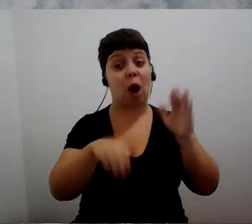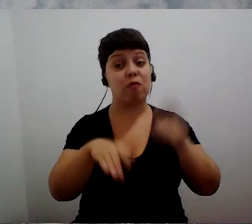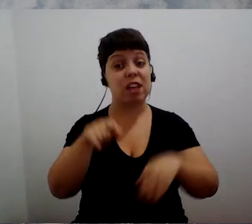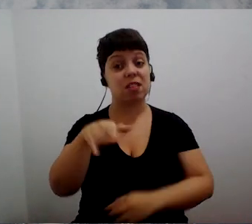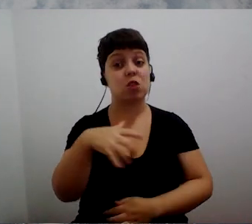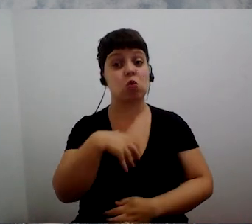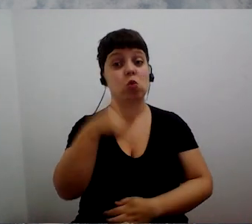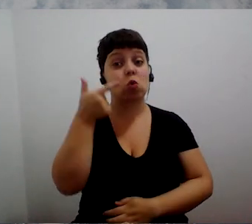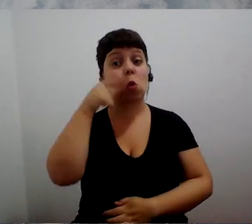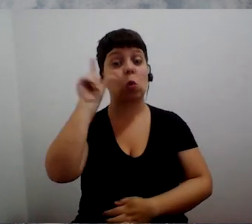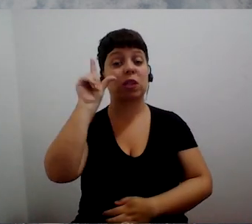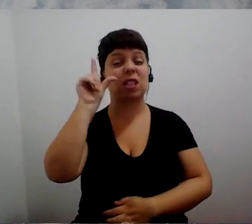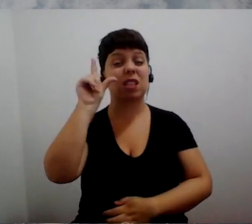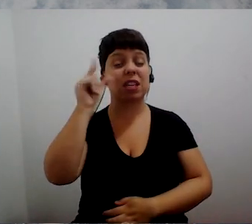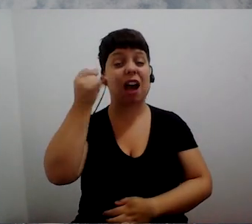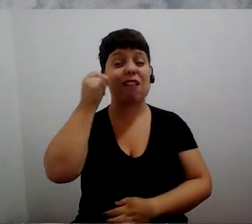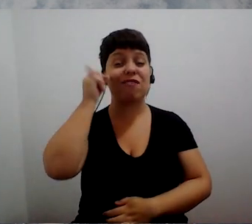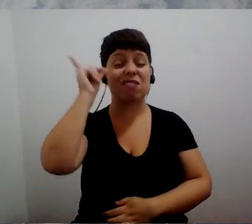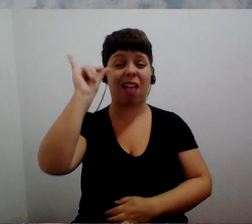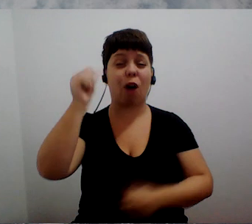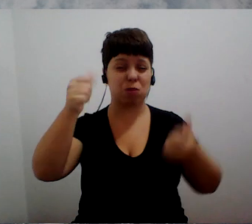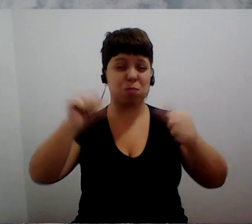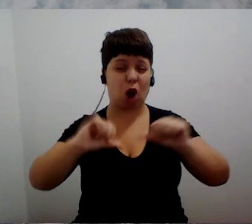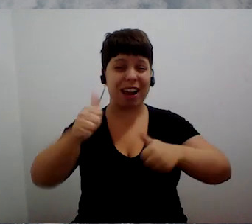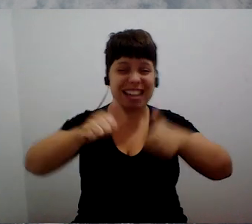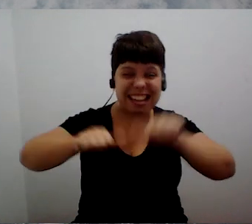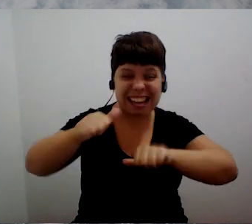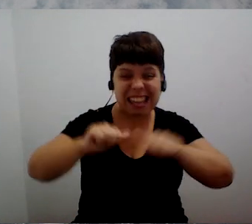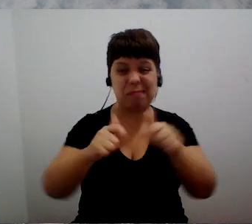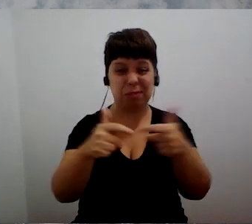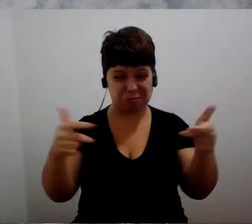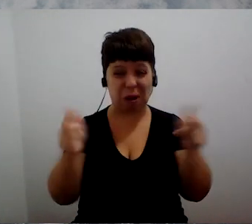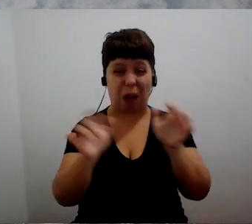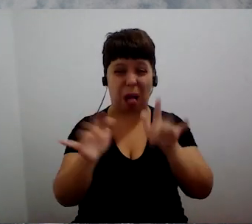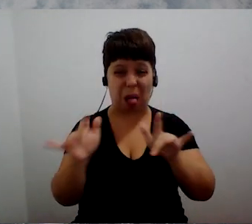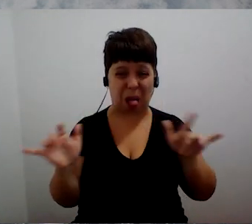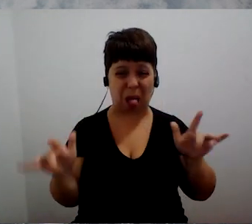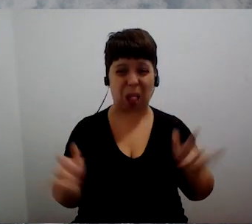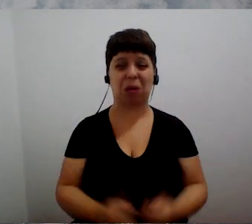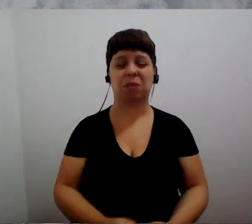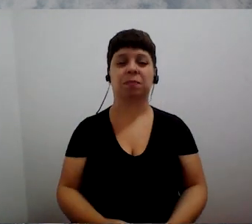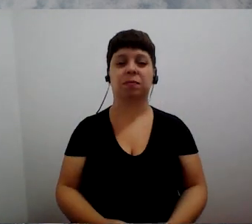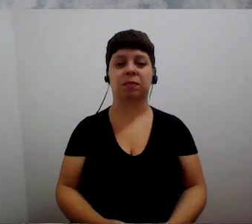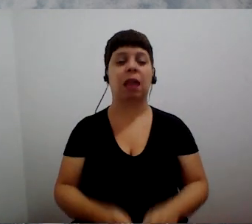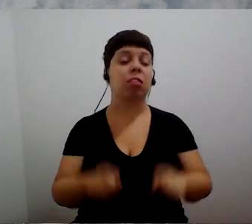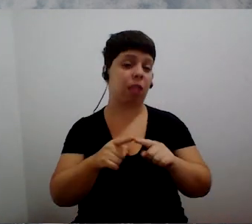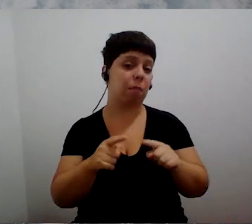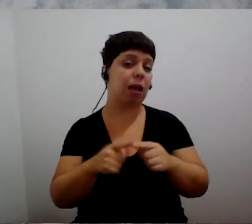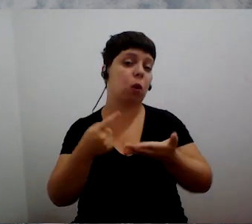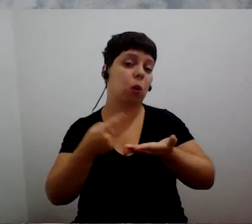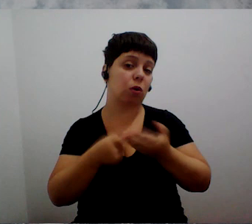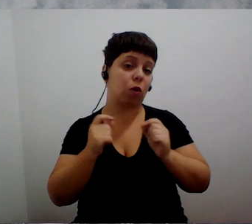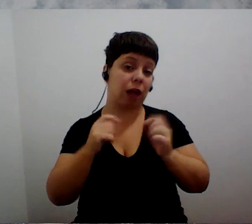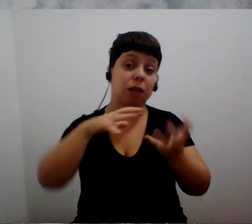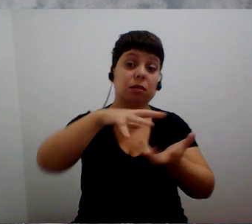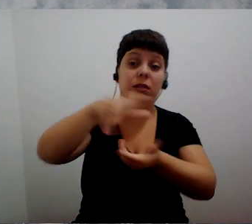the use of the most harmful chemicals and additives in plastic products. And